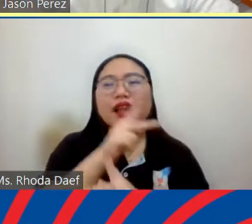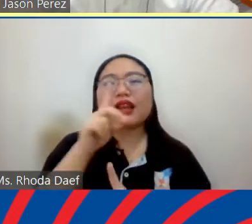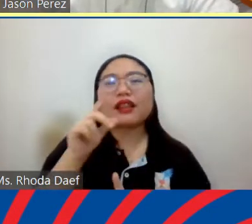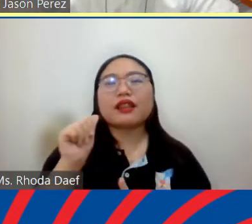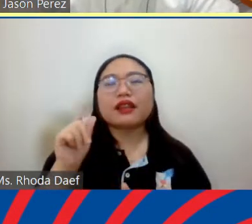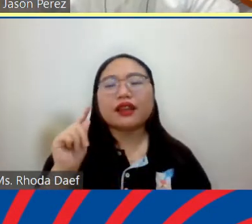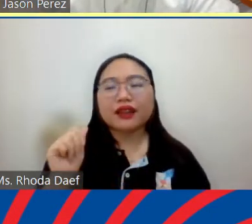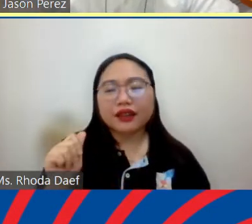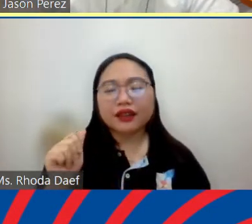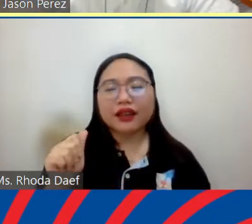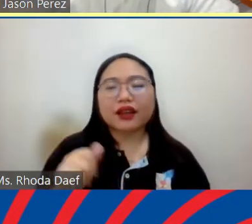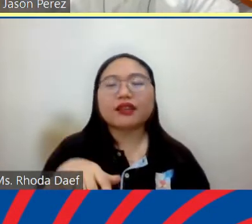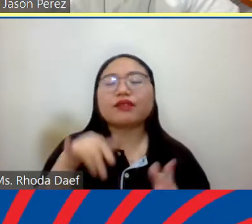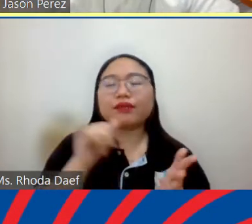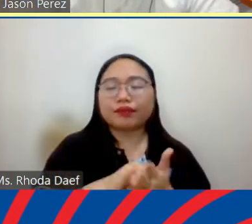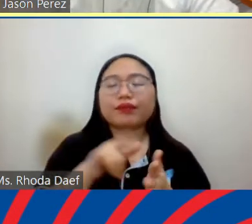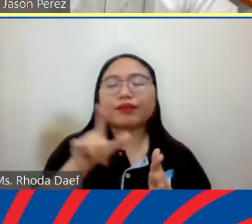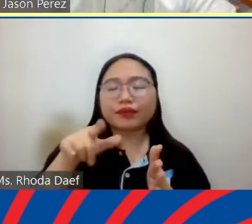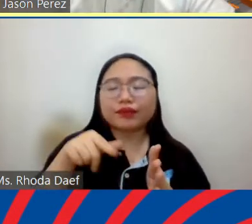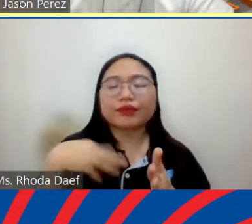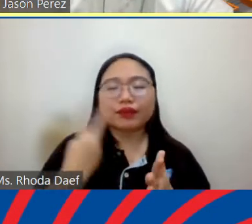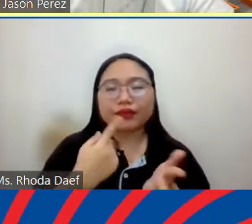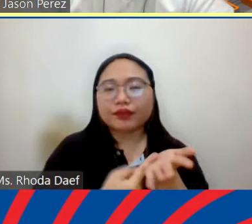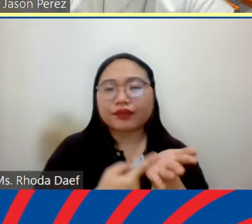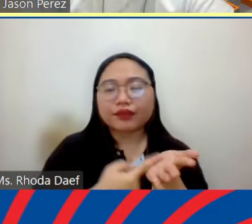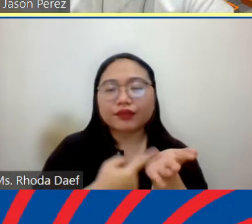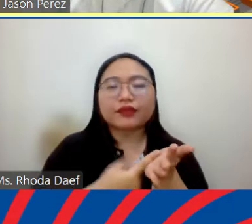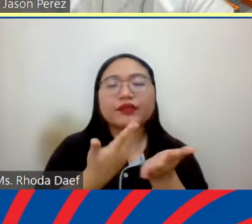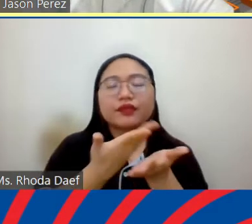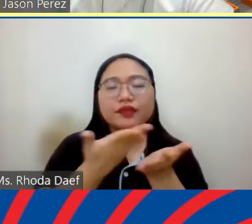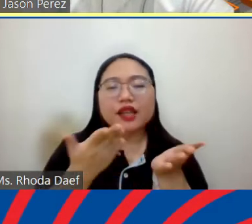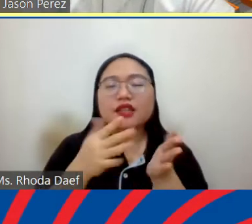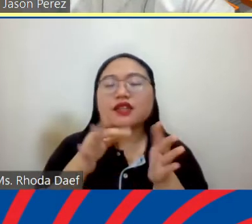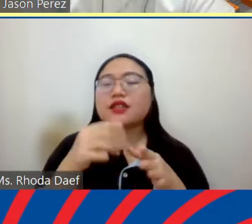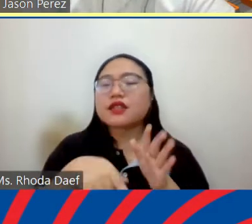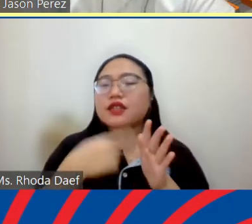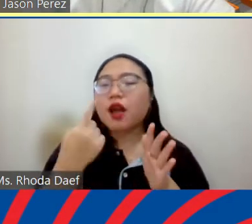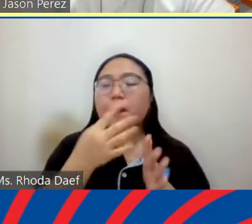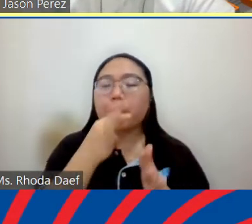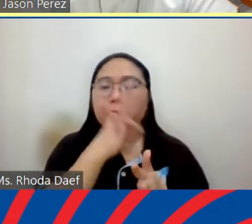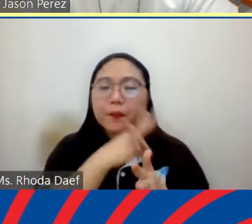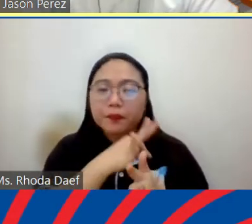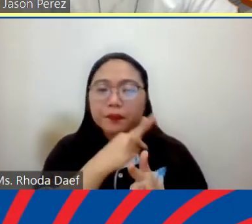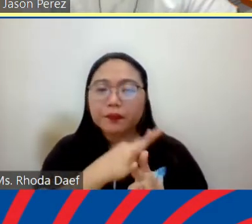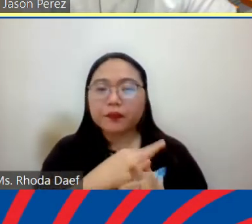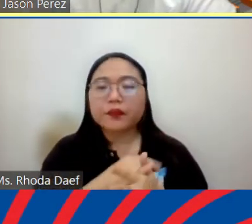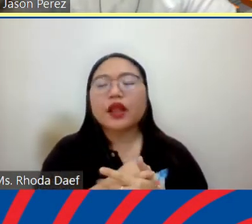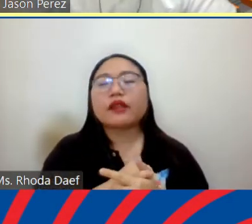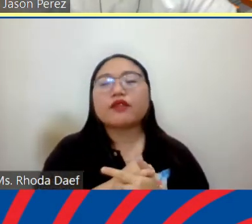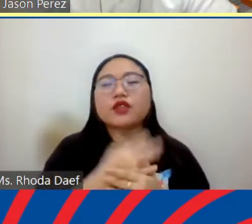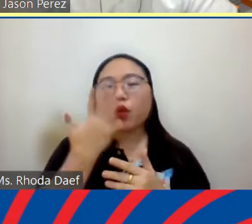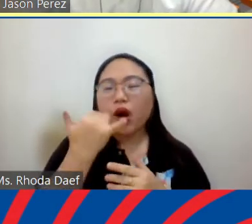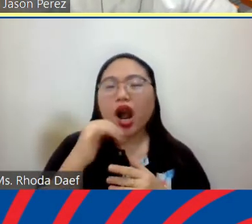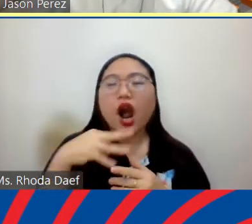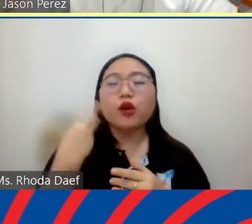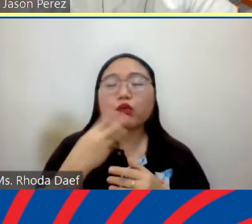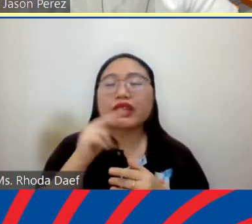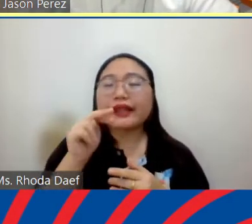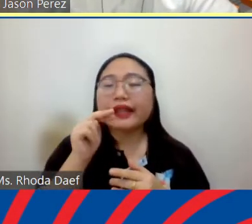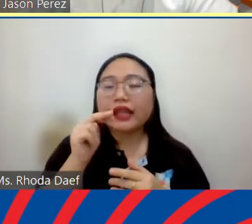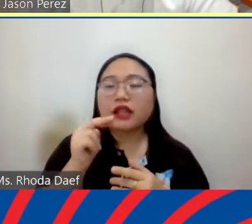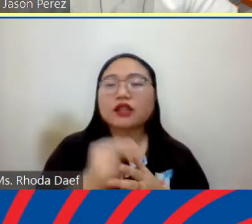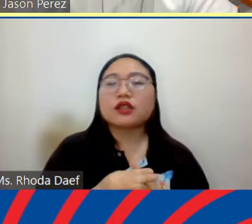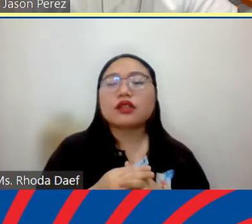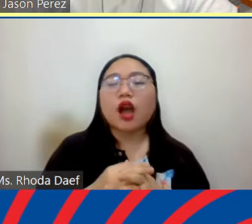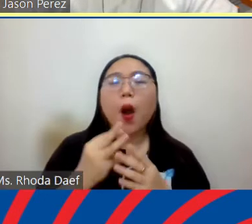discuss later. So again, those are some of the benefits and arguments why we should manage